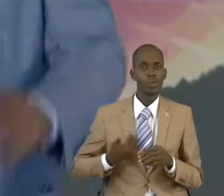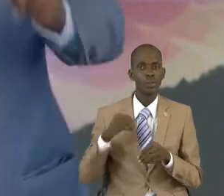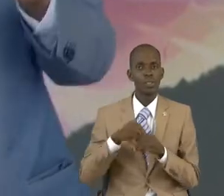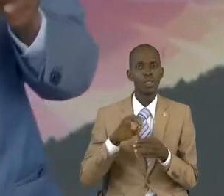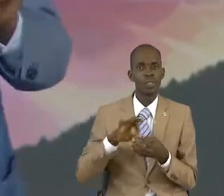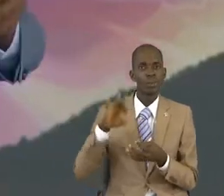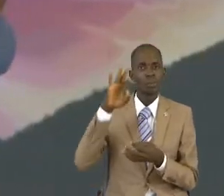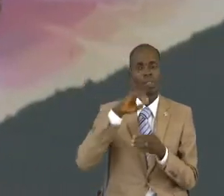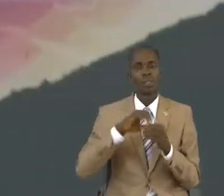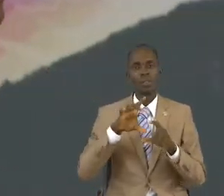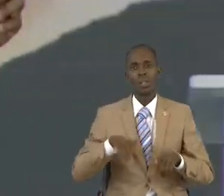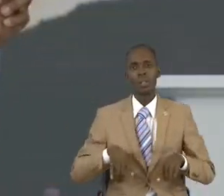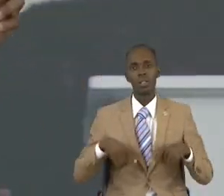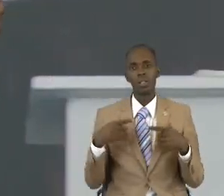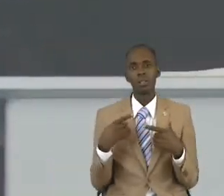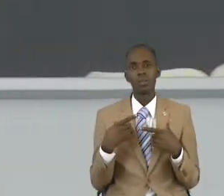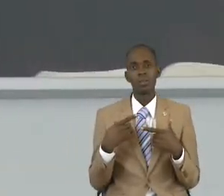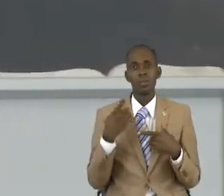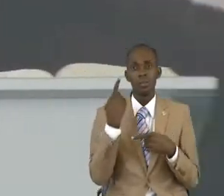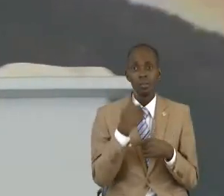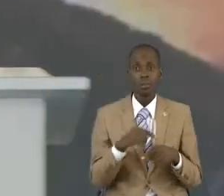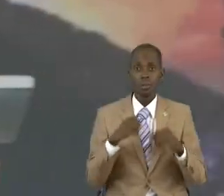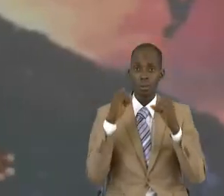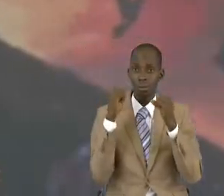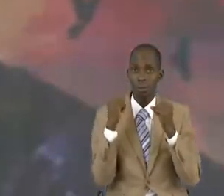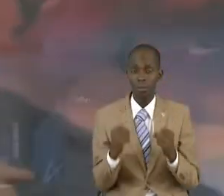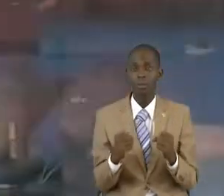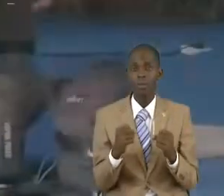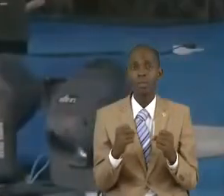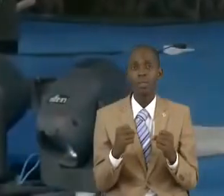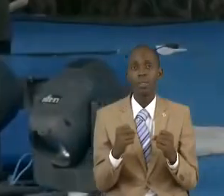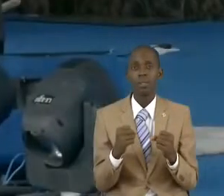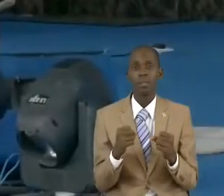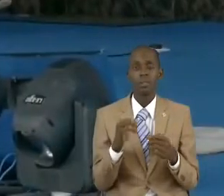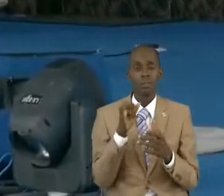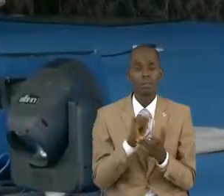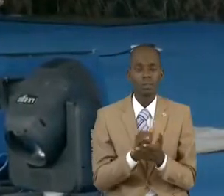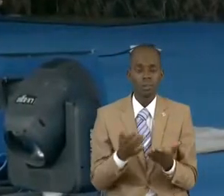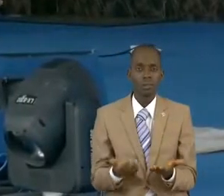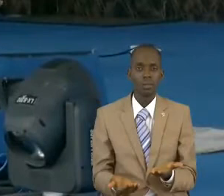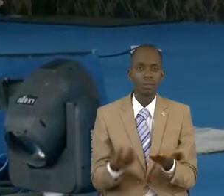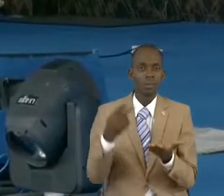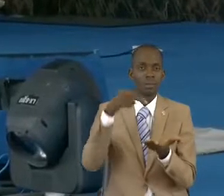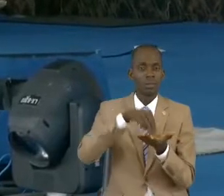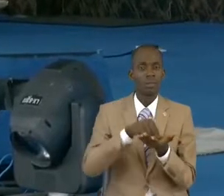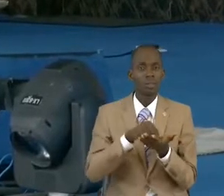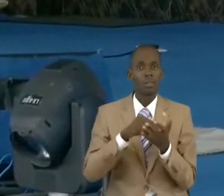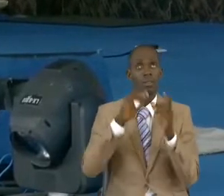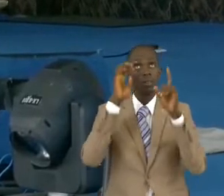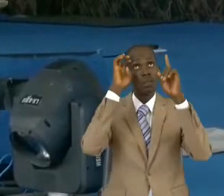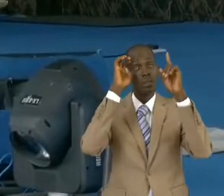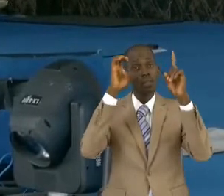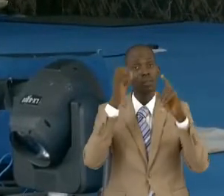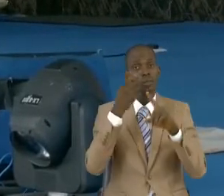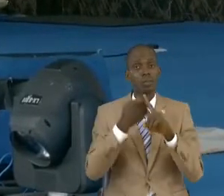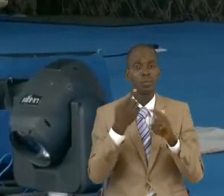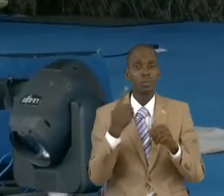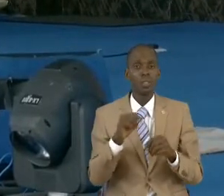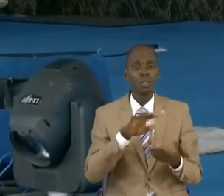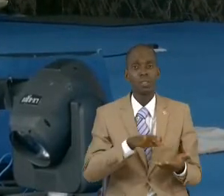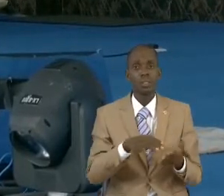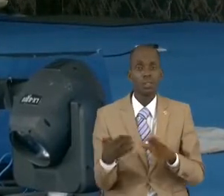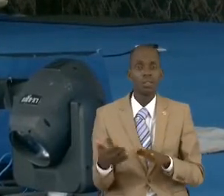life, the power that raised him from the dead will also make you to